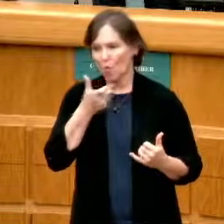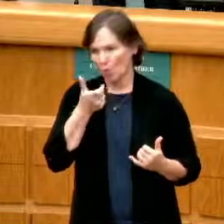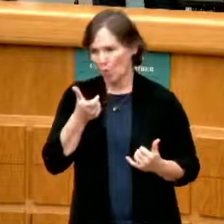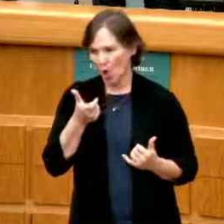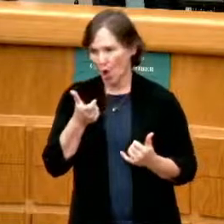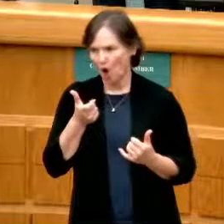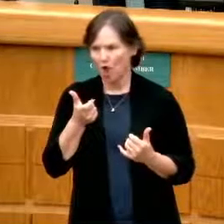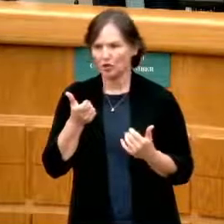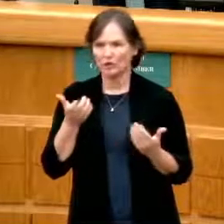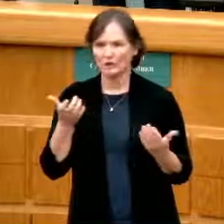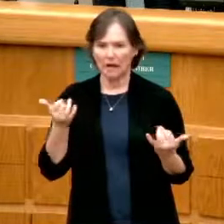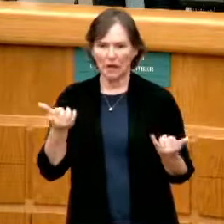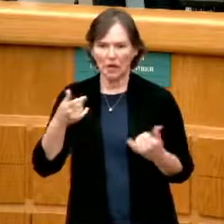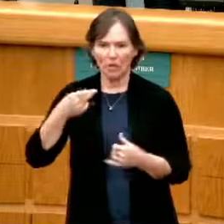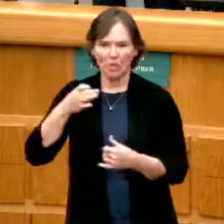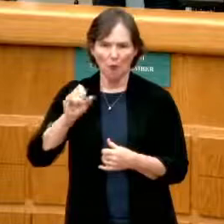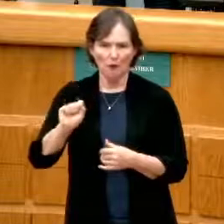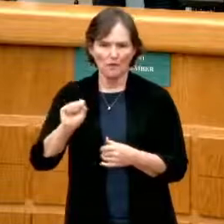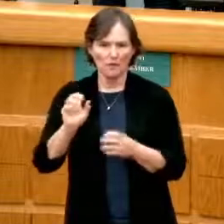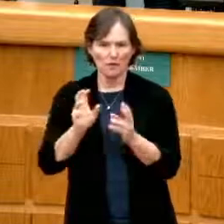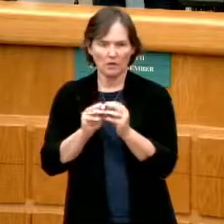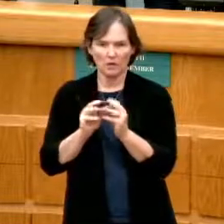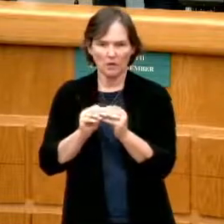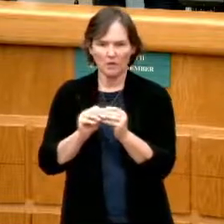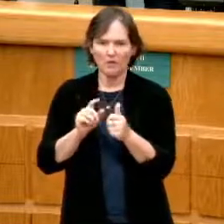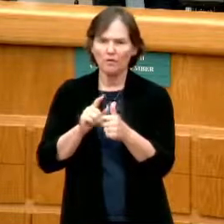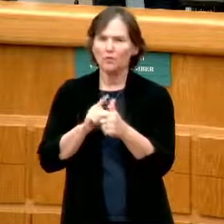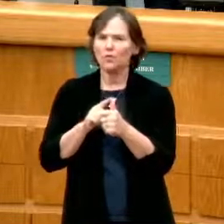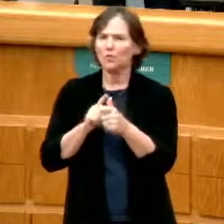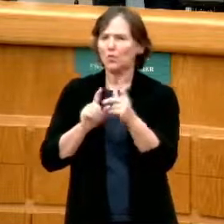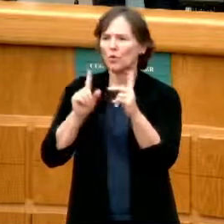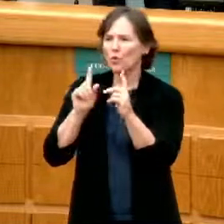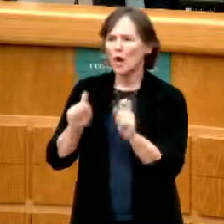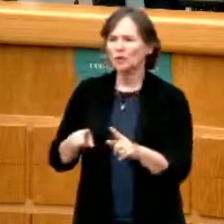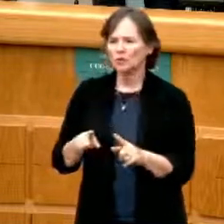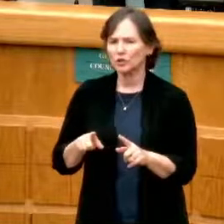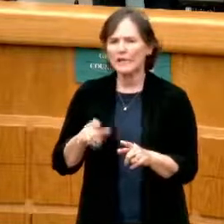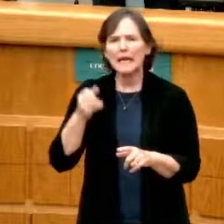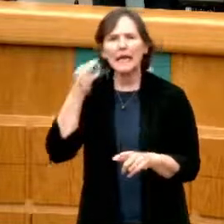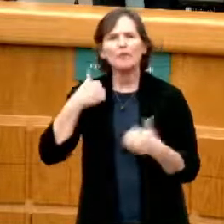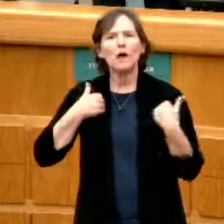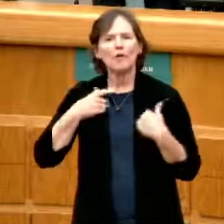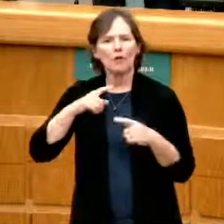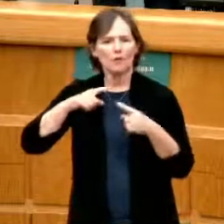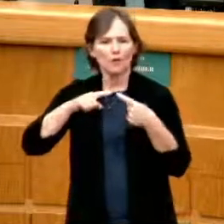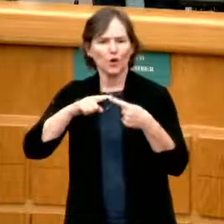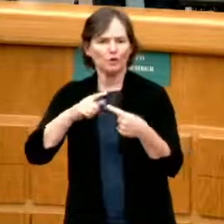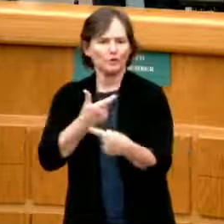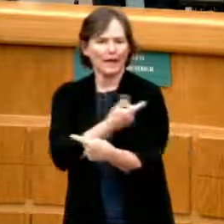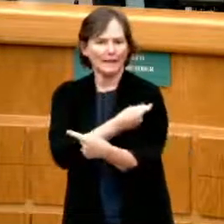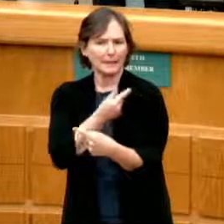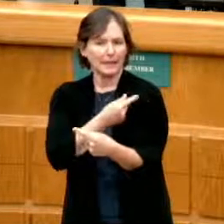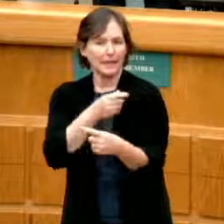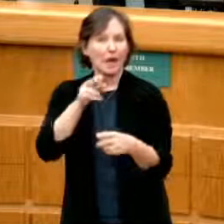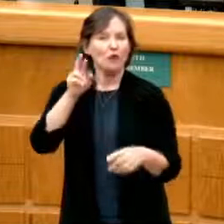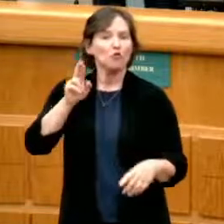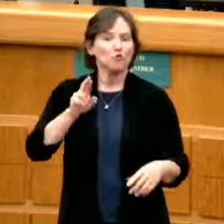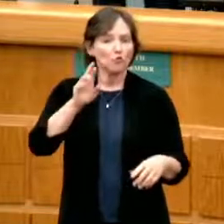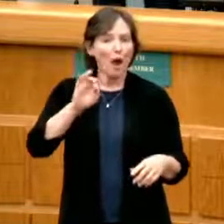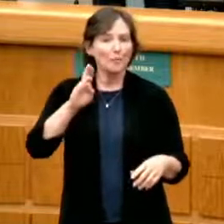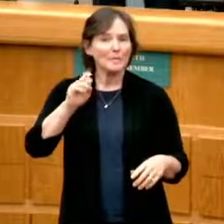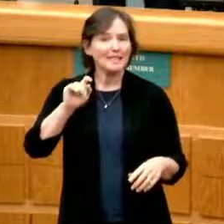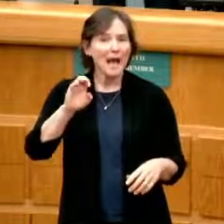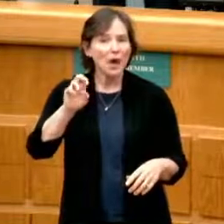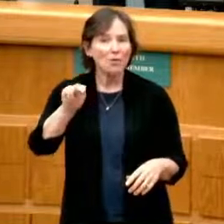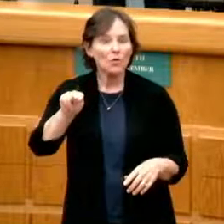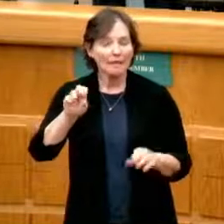us here. One person had a question about if you get your first vaccine in Robstown, can you get your